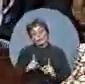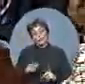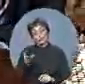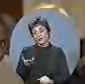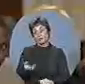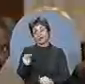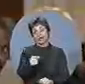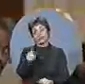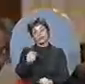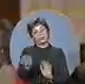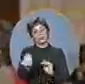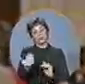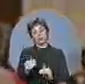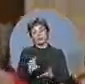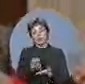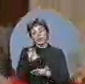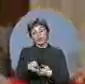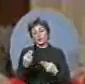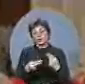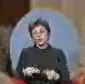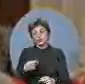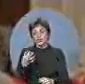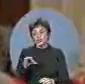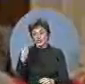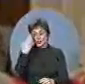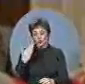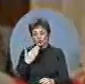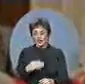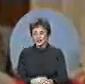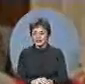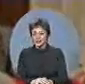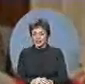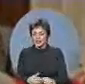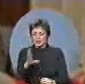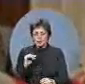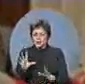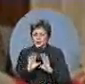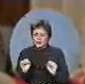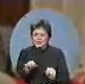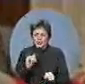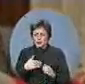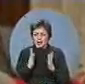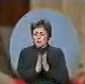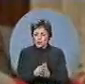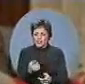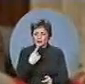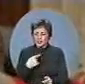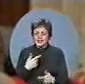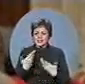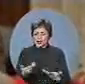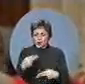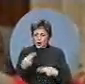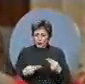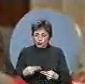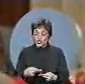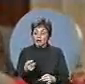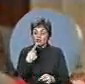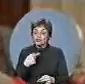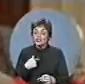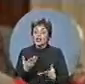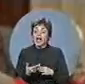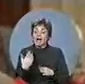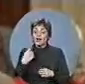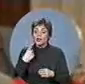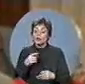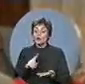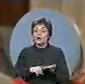The Honourable Member for Joliet. Mr. Speaker, we're not asking the Minister to reveal what is in the budget. He said that the solution that he would put